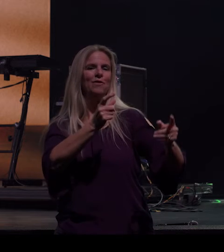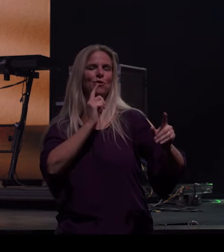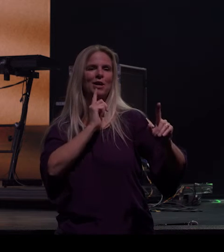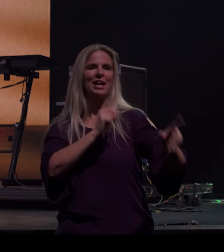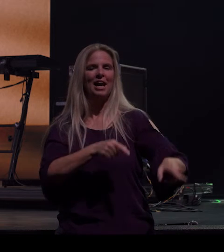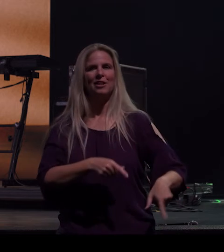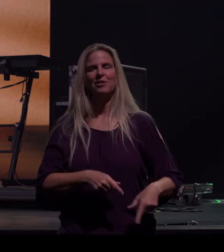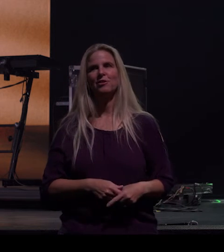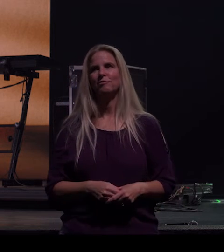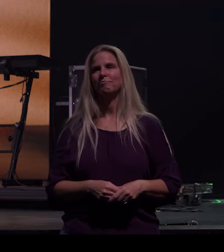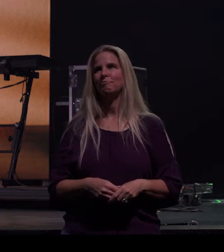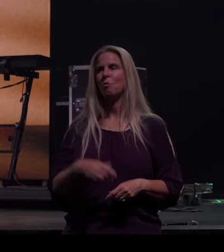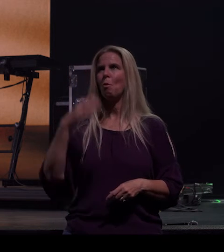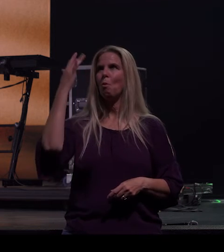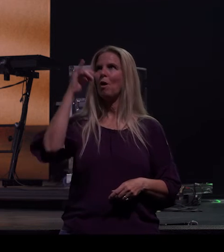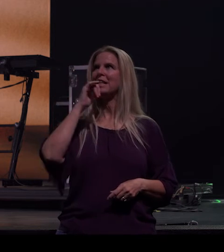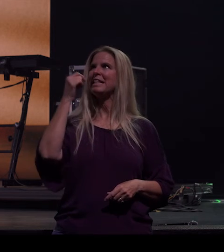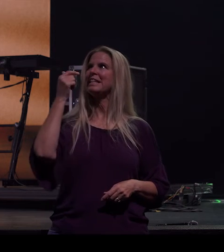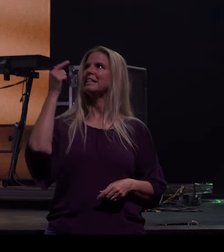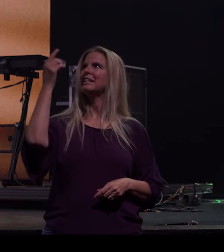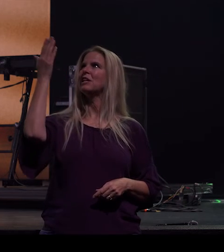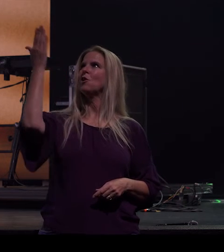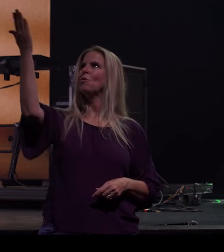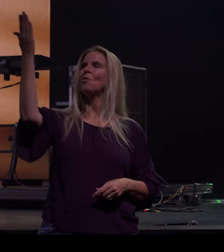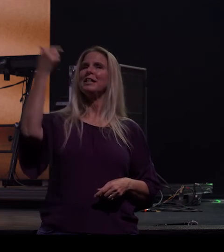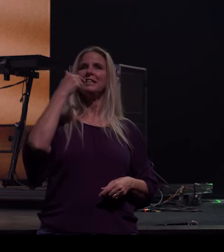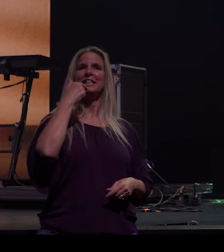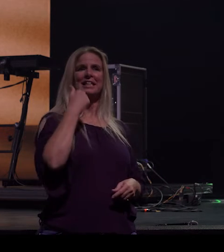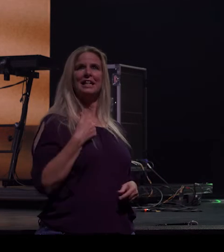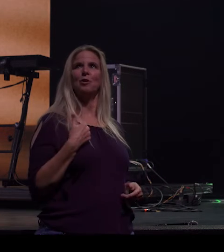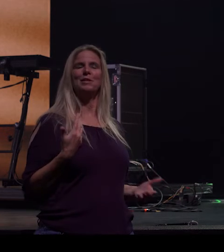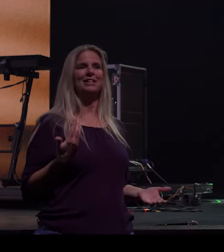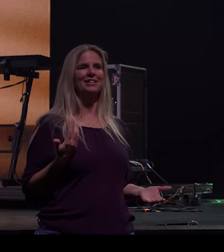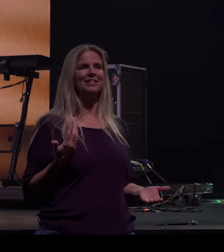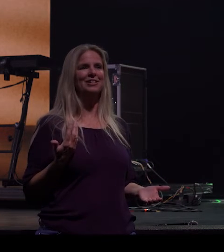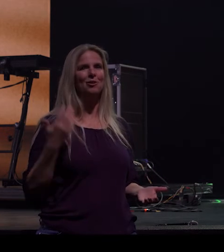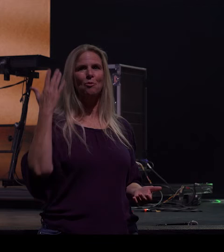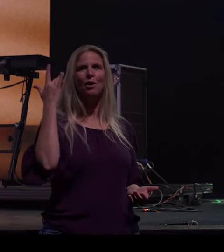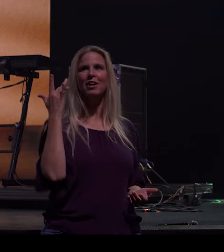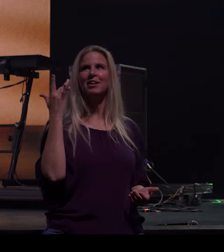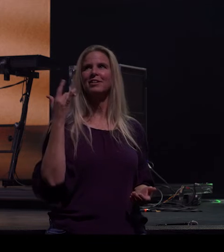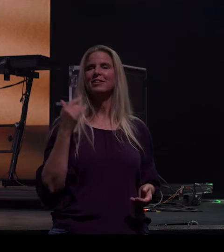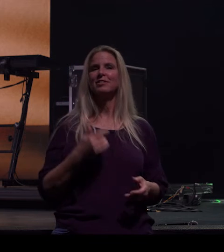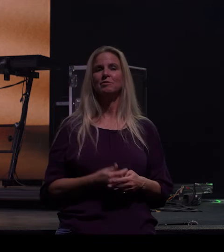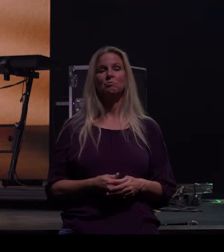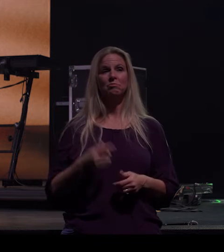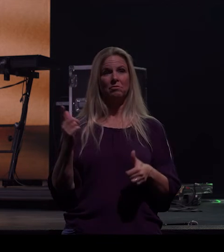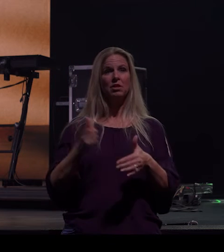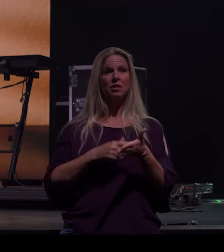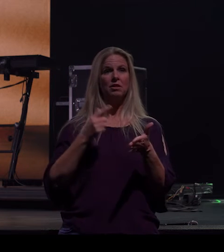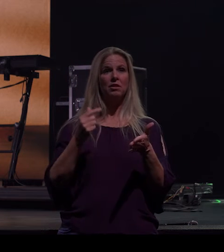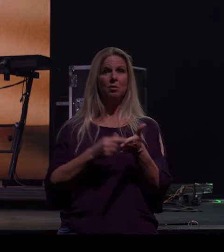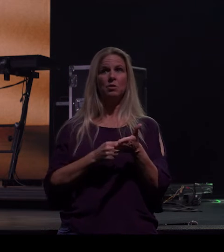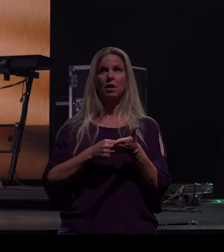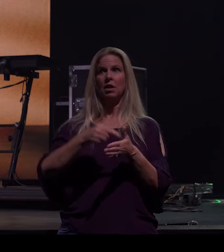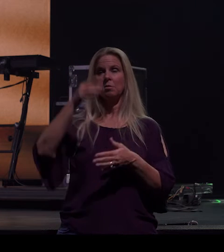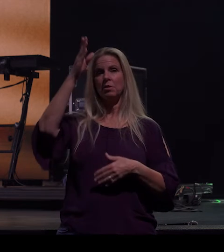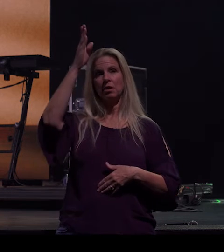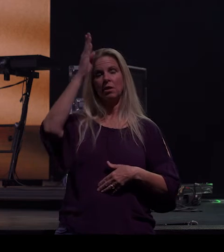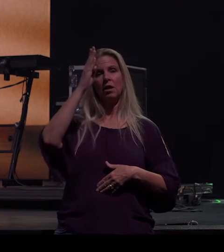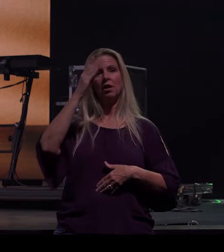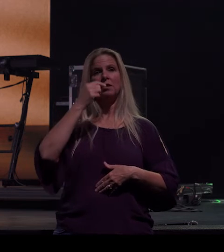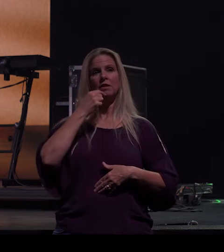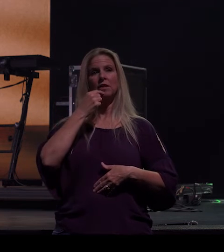And you say, well, why doesn't he just tell me? Why doesn't God just tell me? Listen, God sometimes does. He'll speak to you clearly through